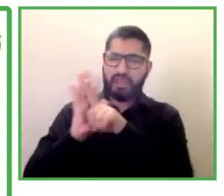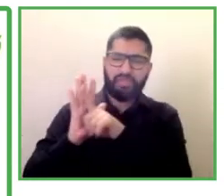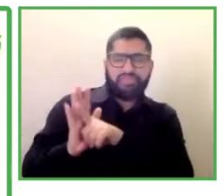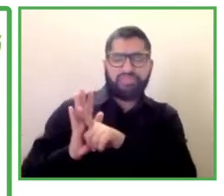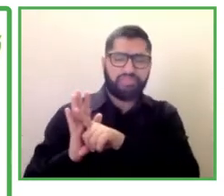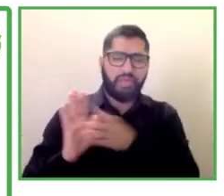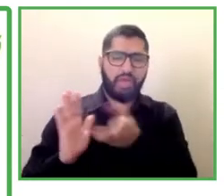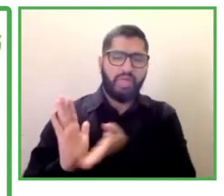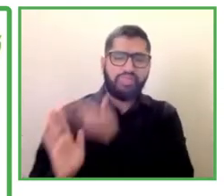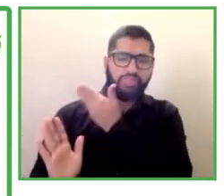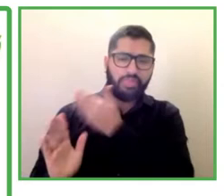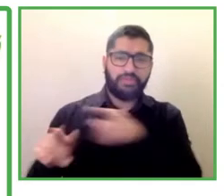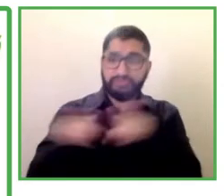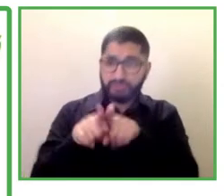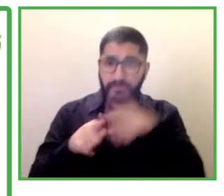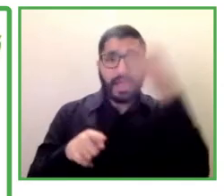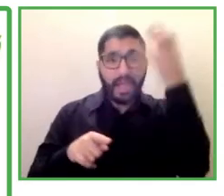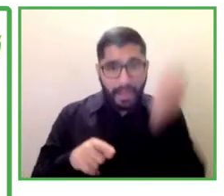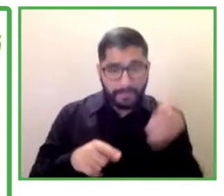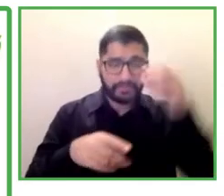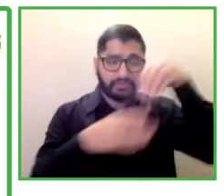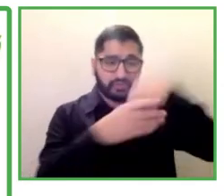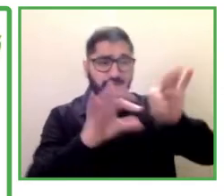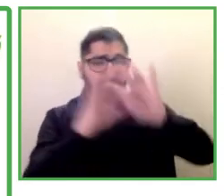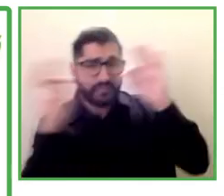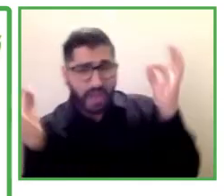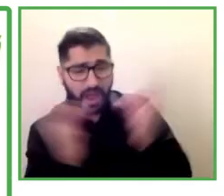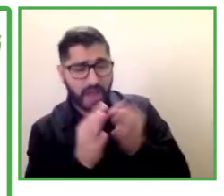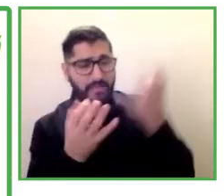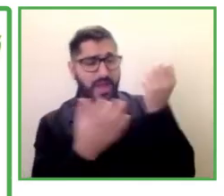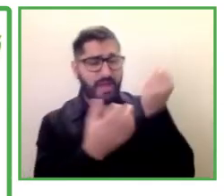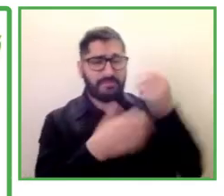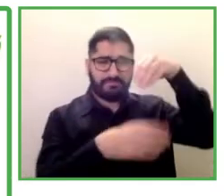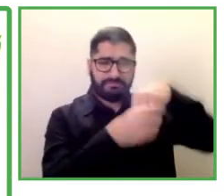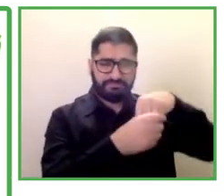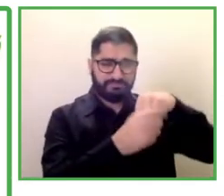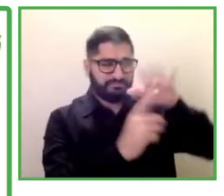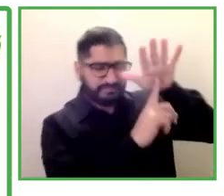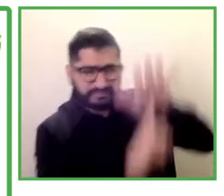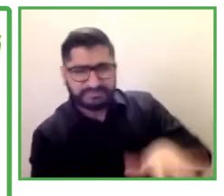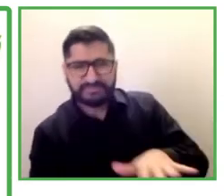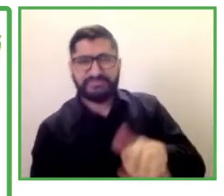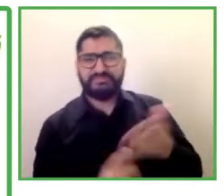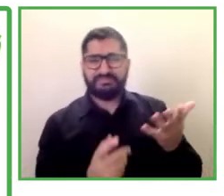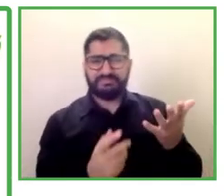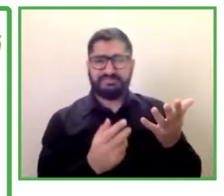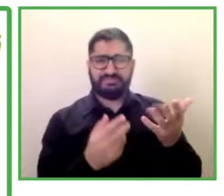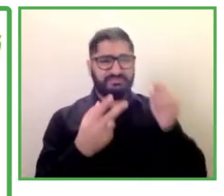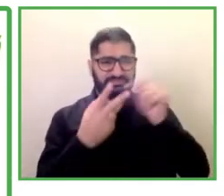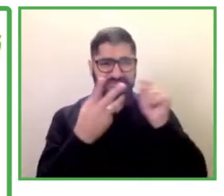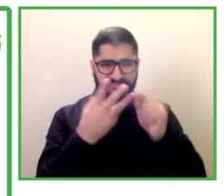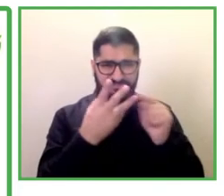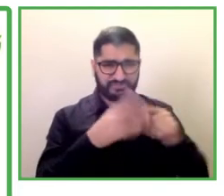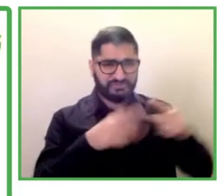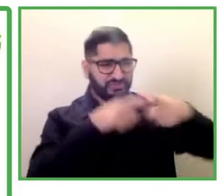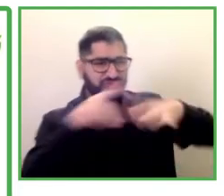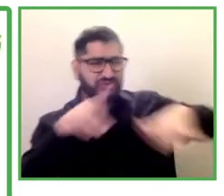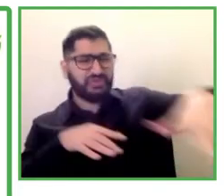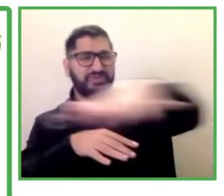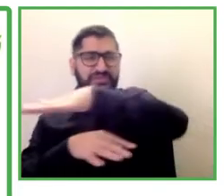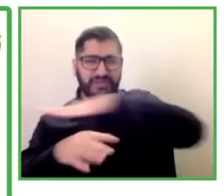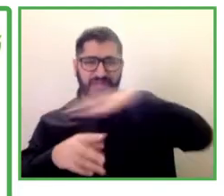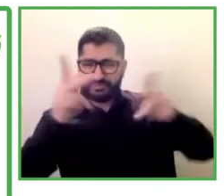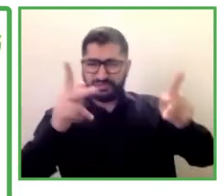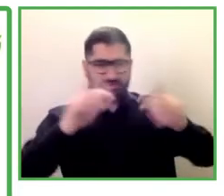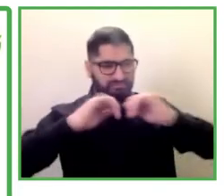come from unstructured families or different types of vulneration. So as I said before,